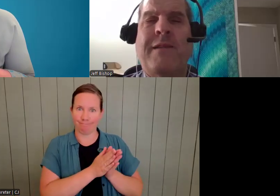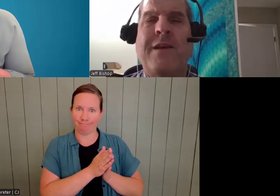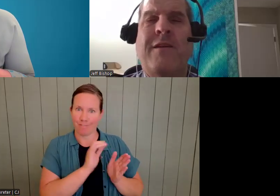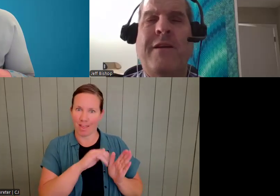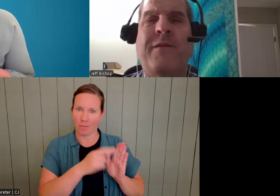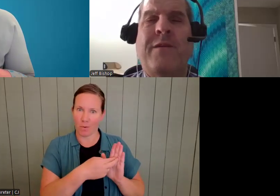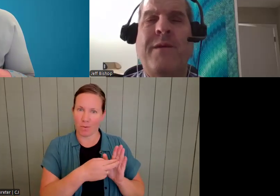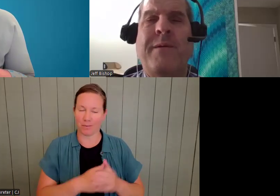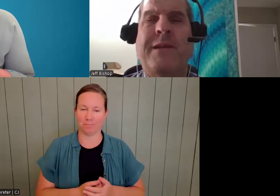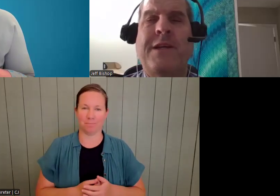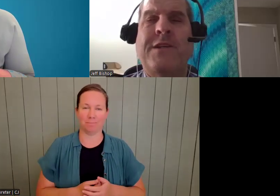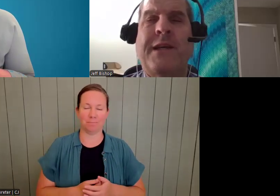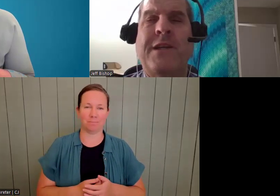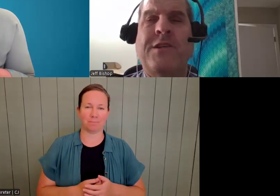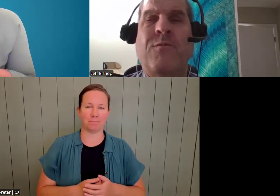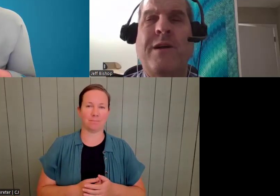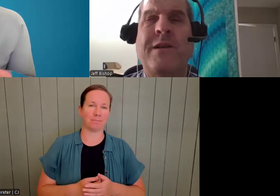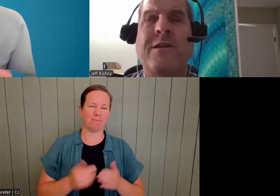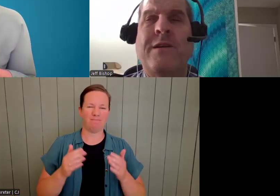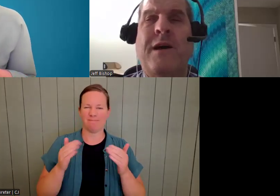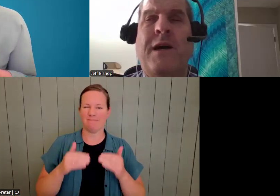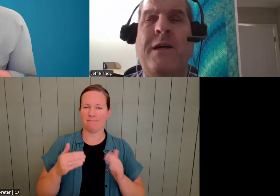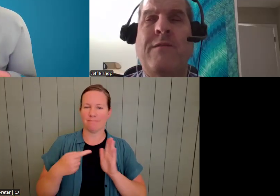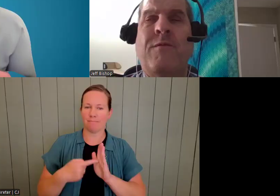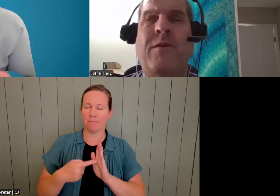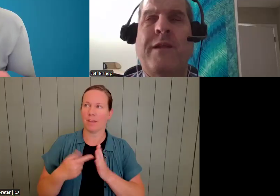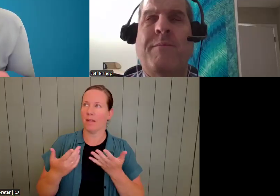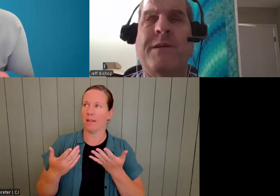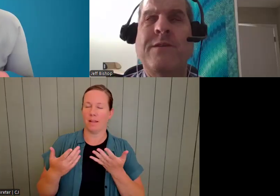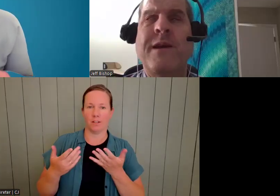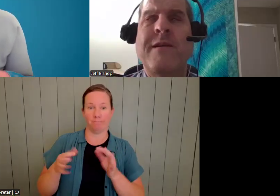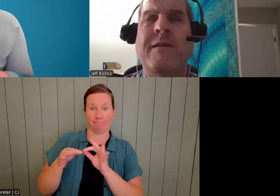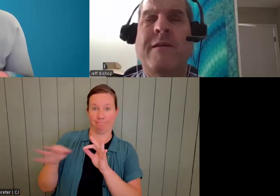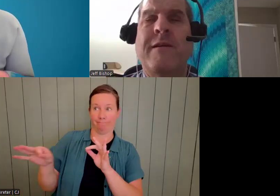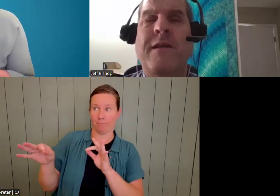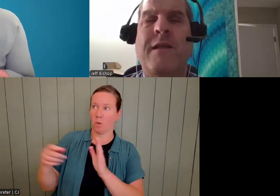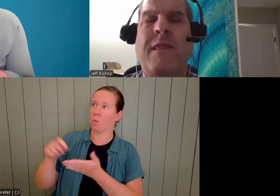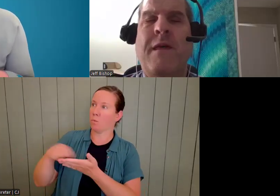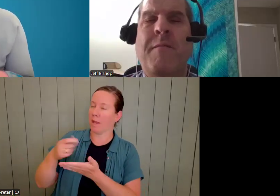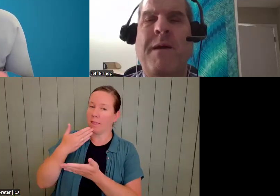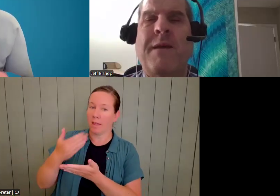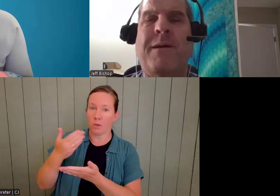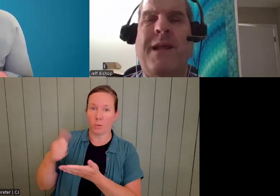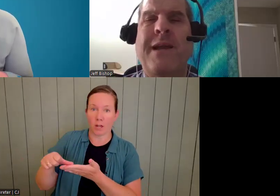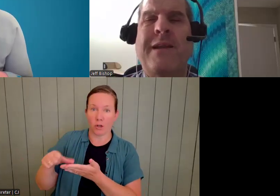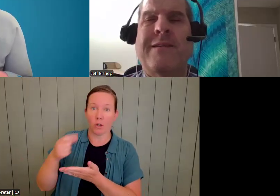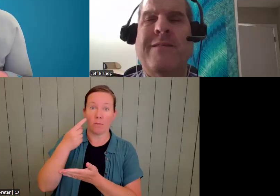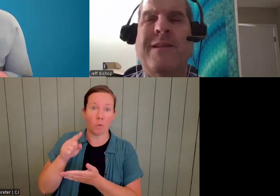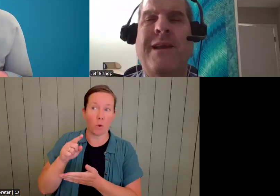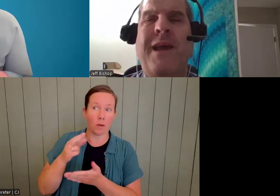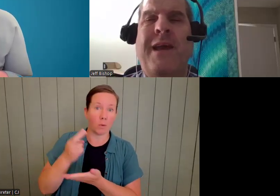Write a thank you letter for the rehabilitation technician one role that I'm pursuing. make it